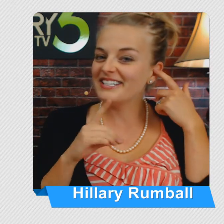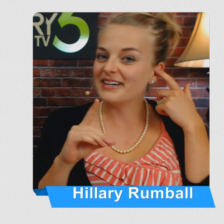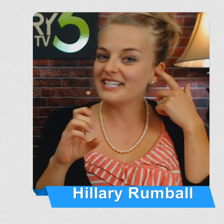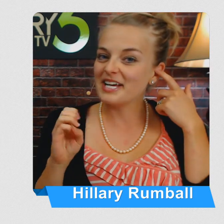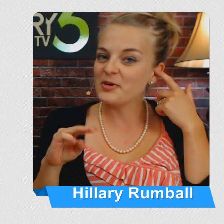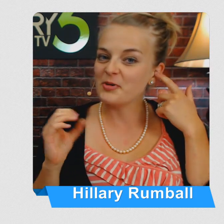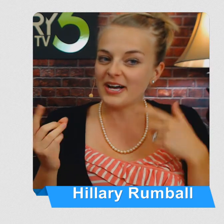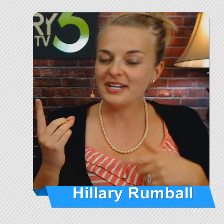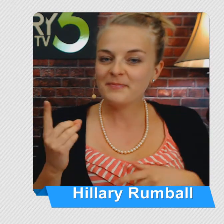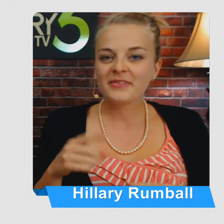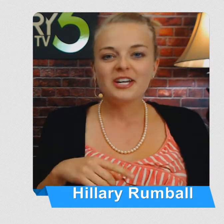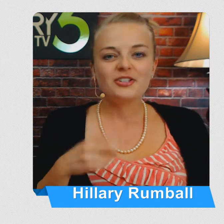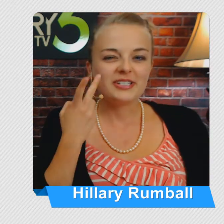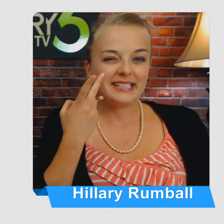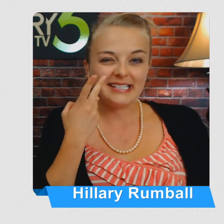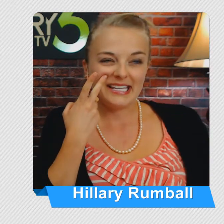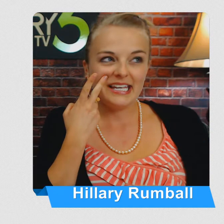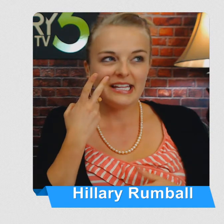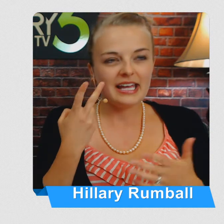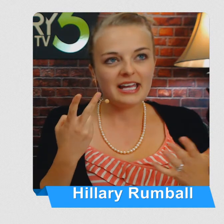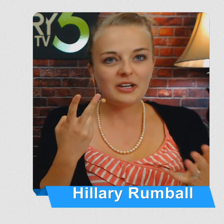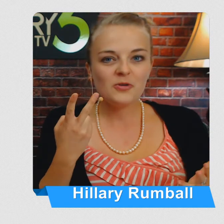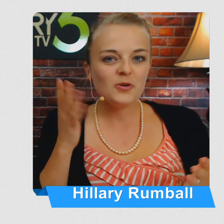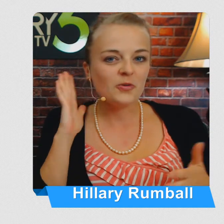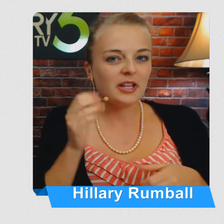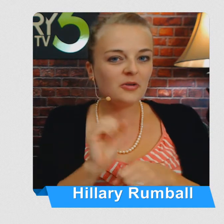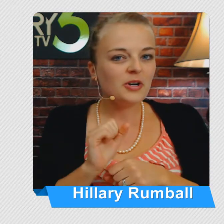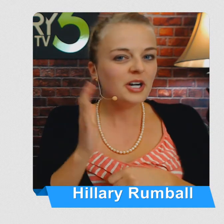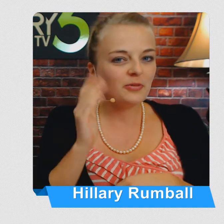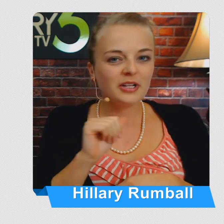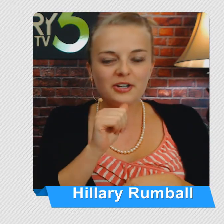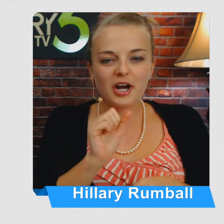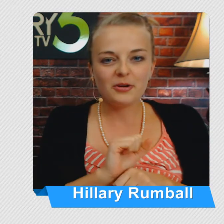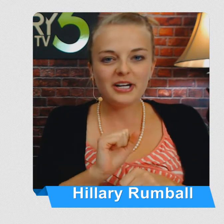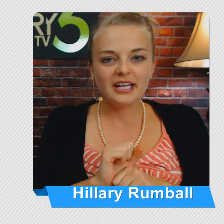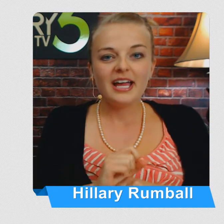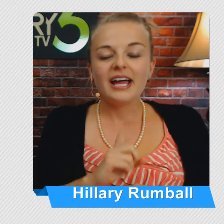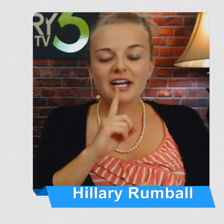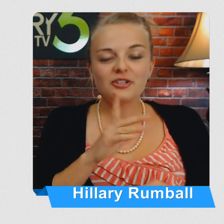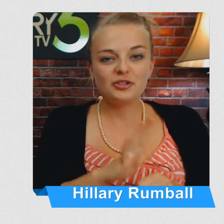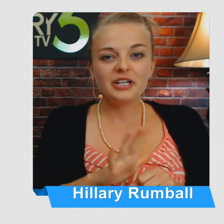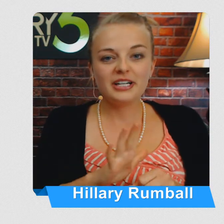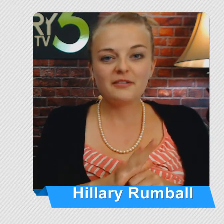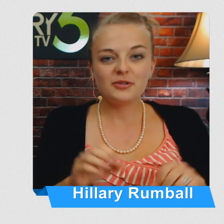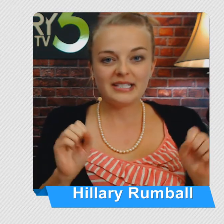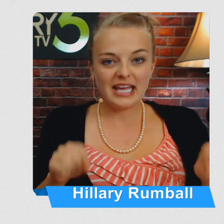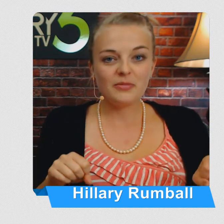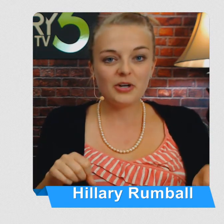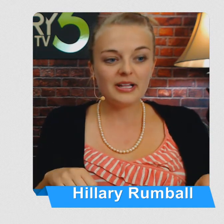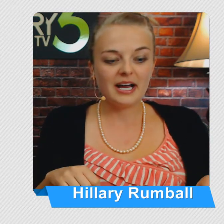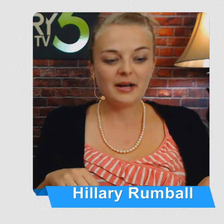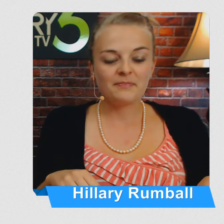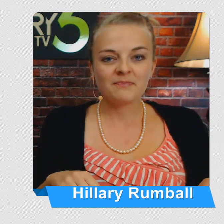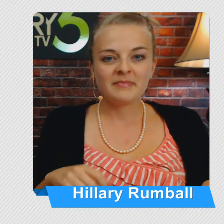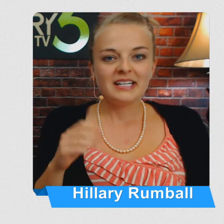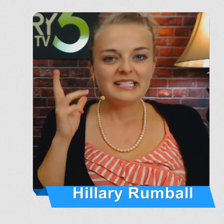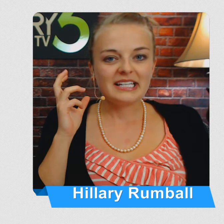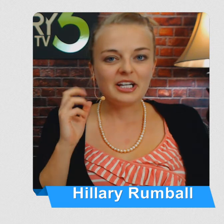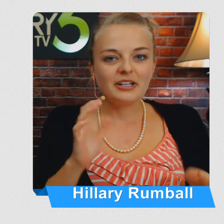demo one just to see like, oh, will it work? Will it not work? And sure enough, she was able